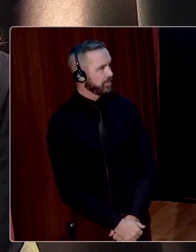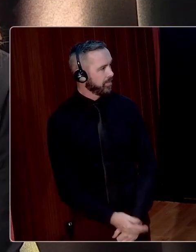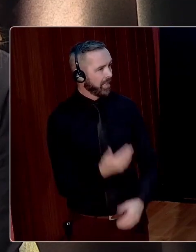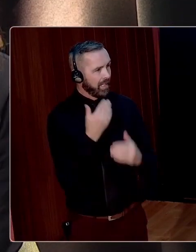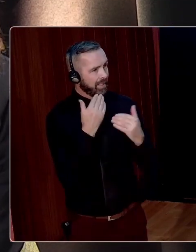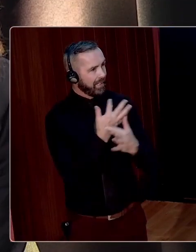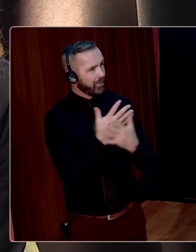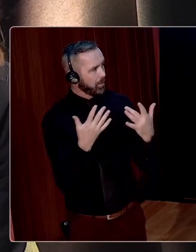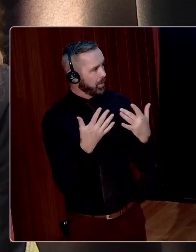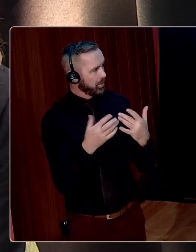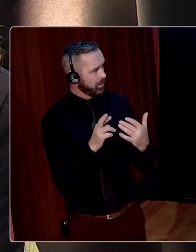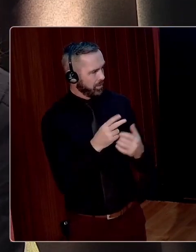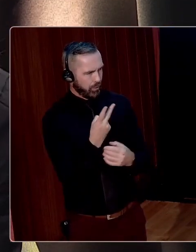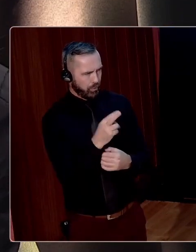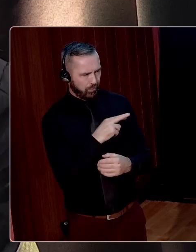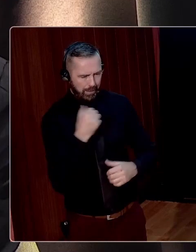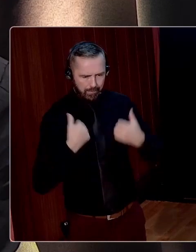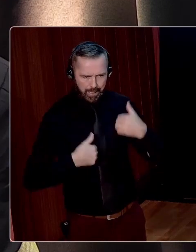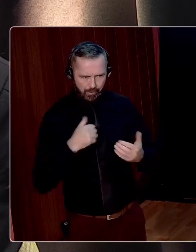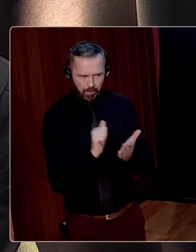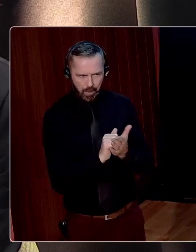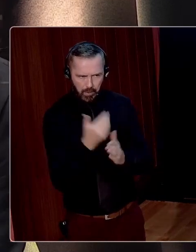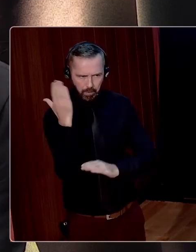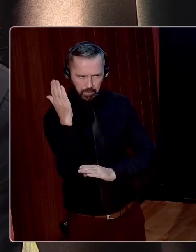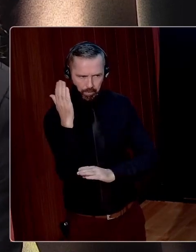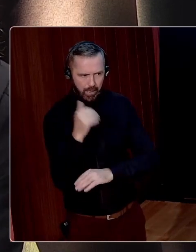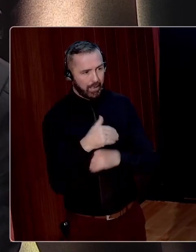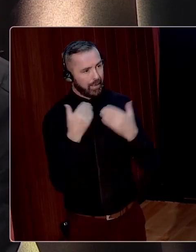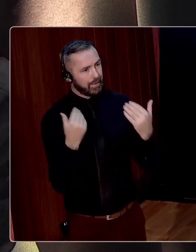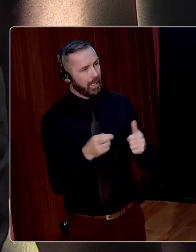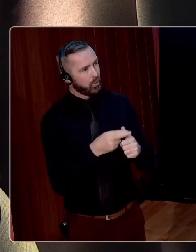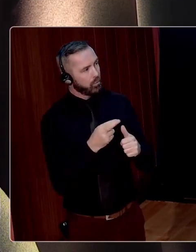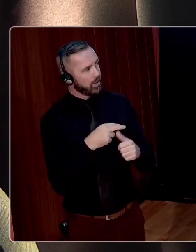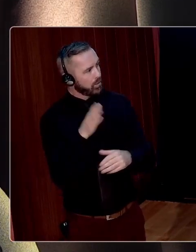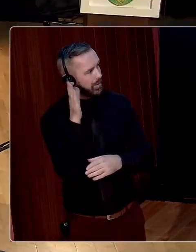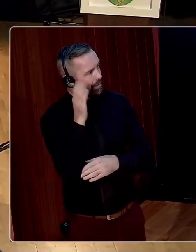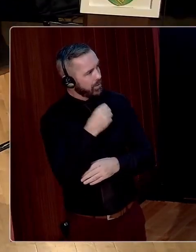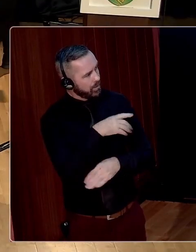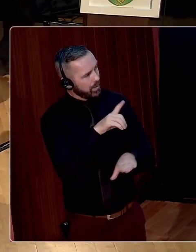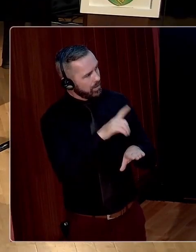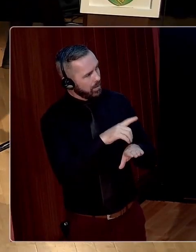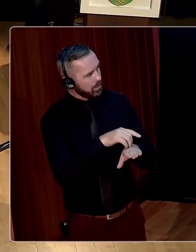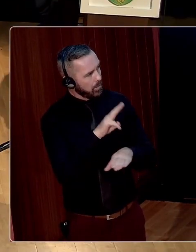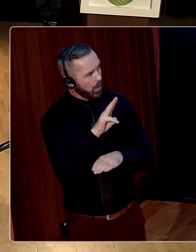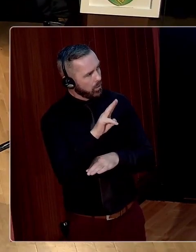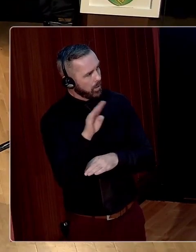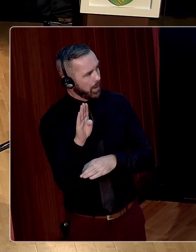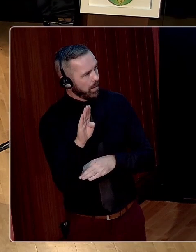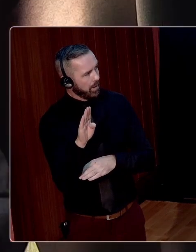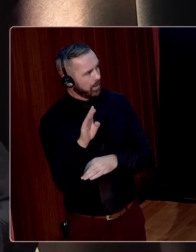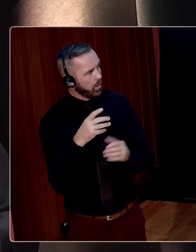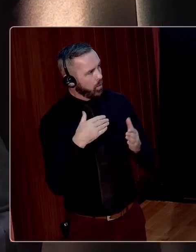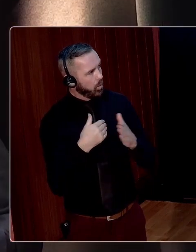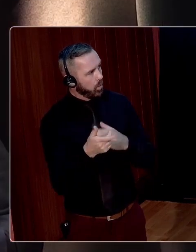Thank you very much, Arianna. Very, very two very interesting papers as well. And now we're ready now to listen to Dr. Pádraig Béolain, and what